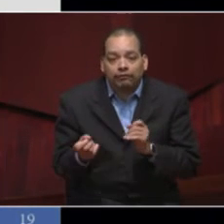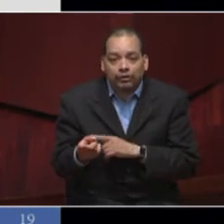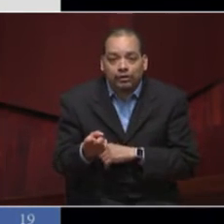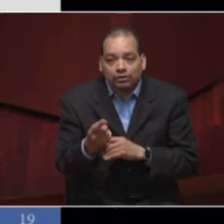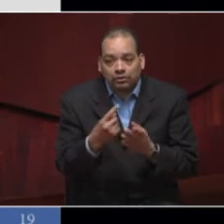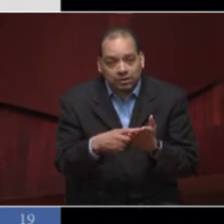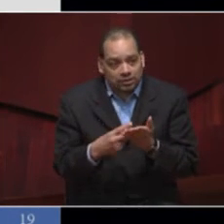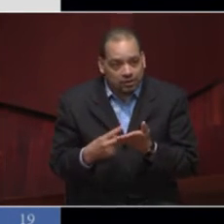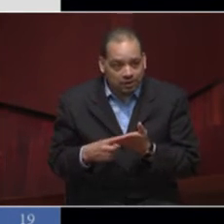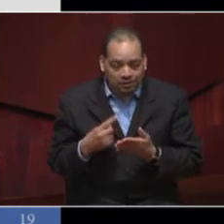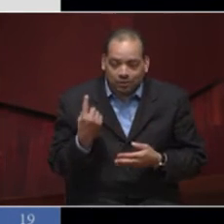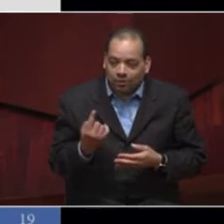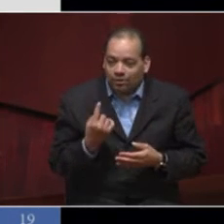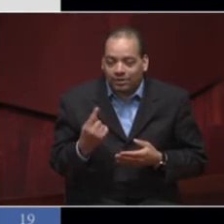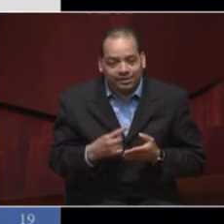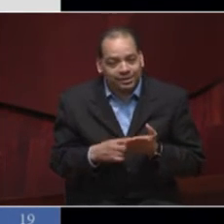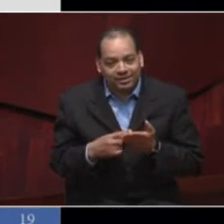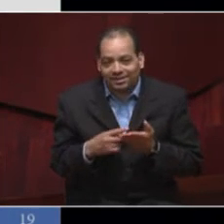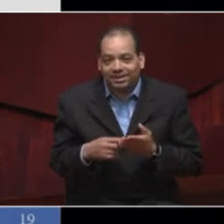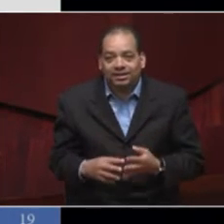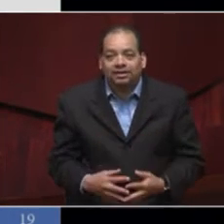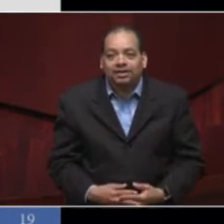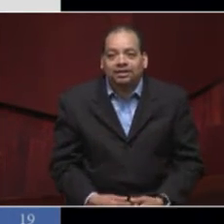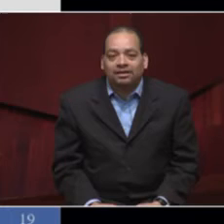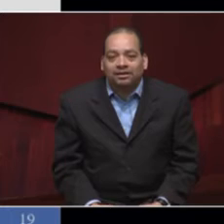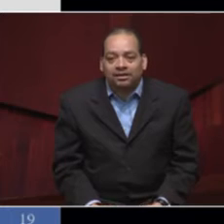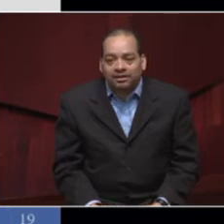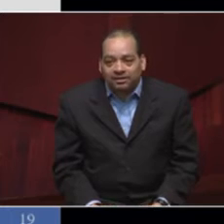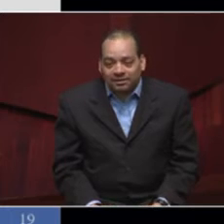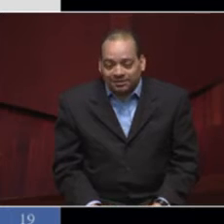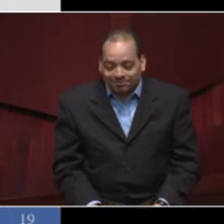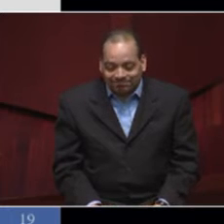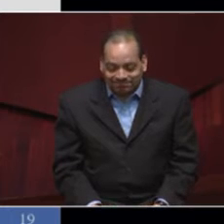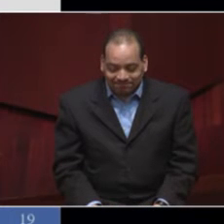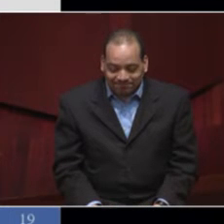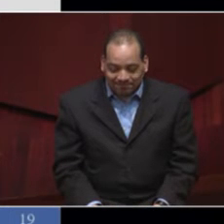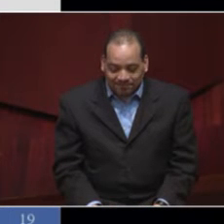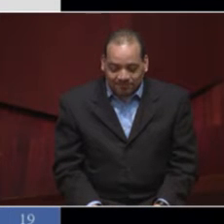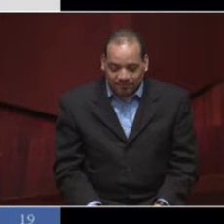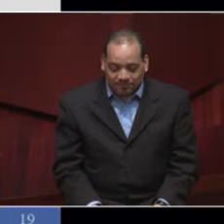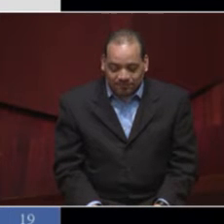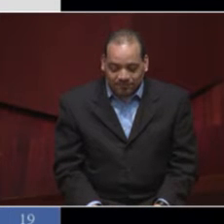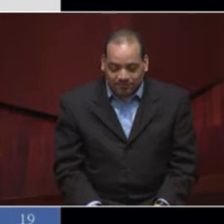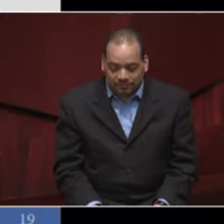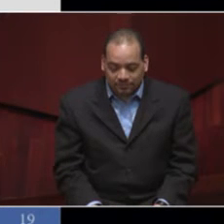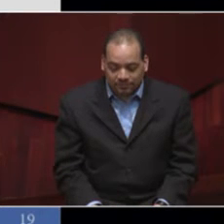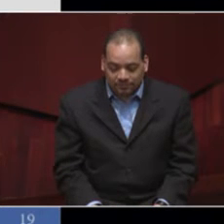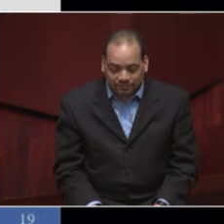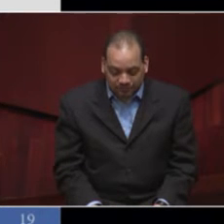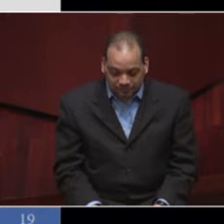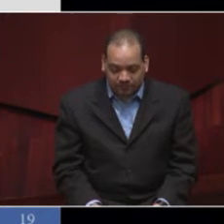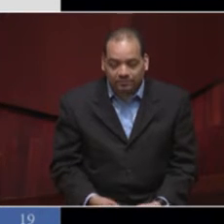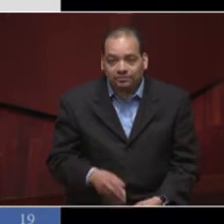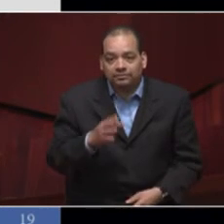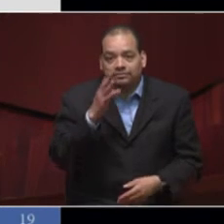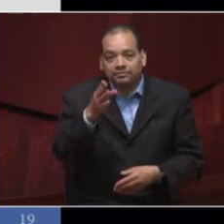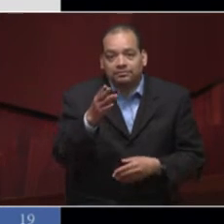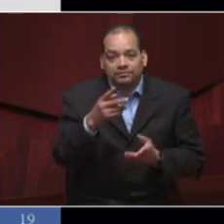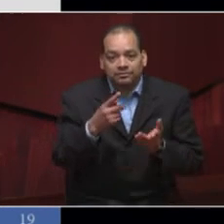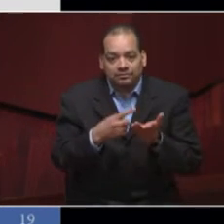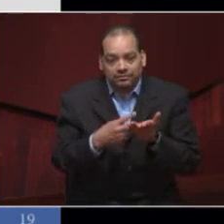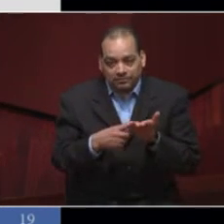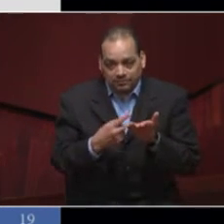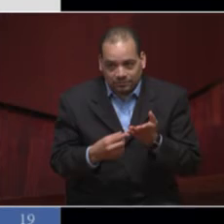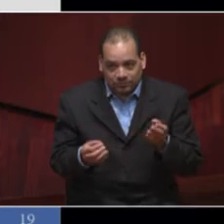year long, actually. I'm going to start with mentioning a few things you all already know, just to establish